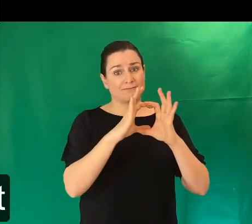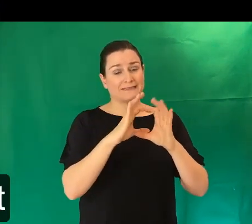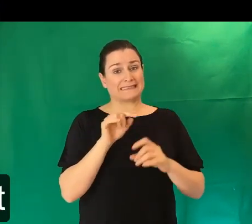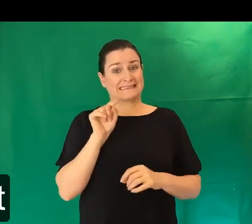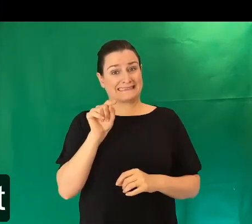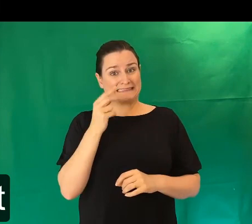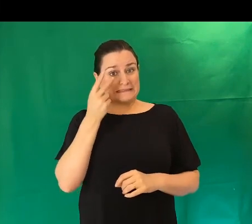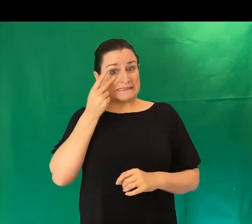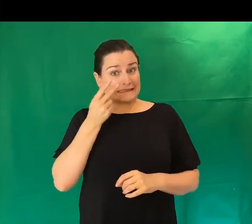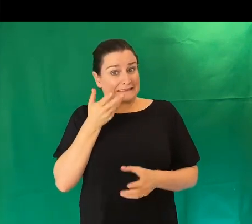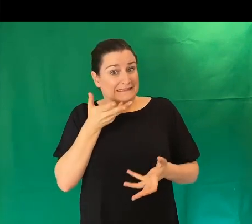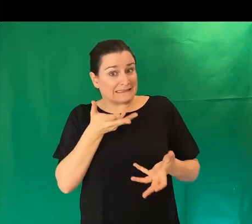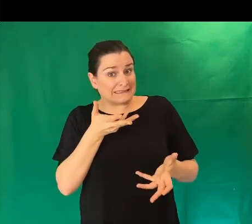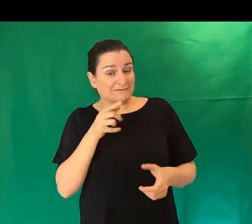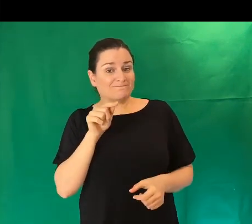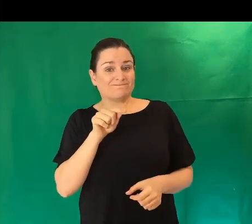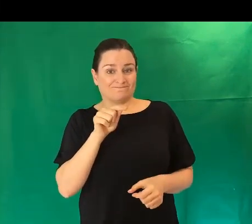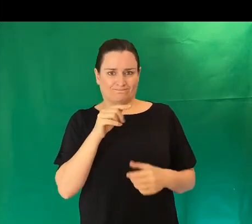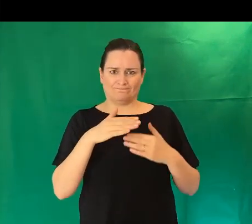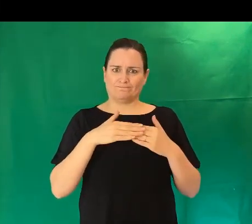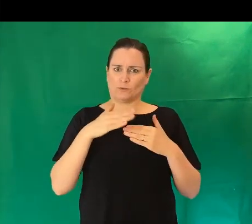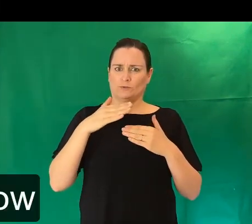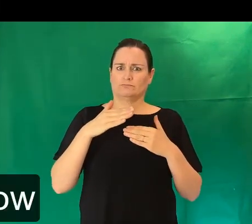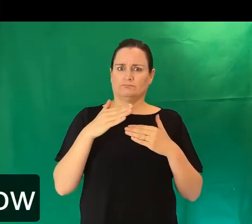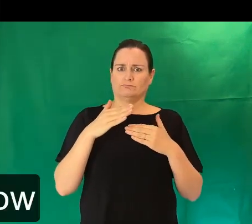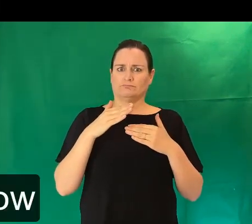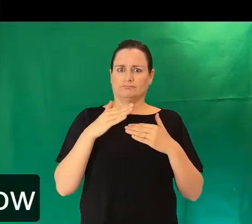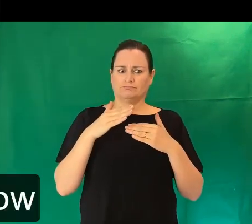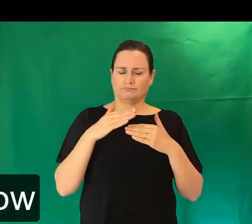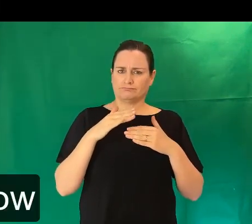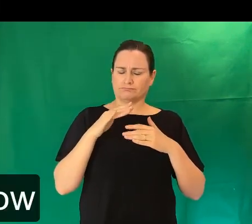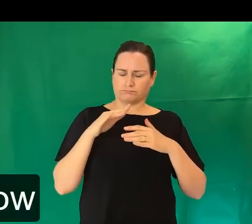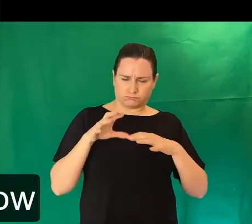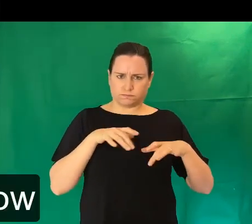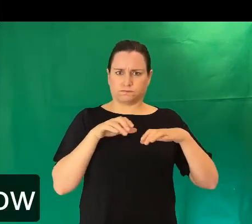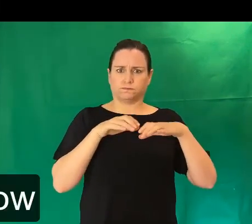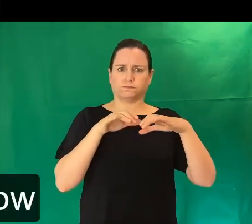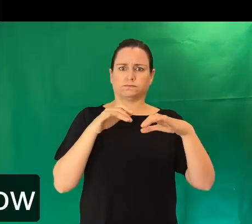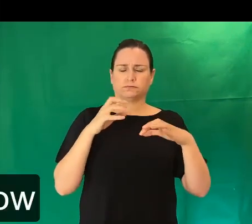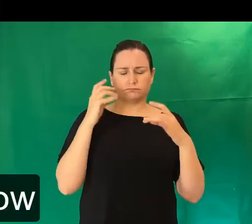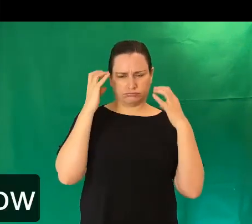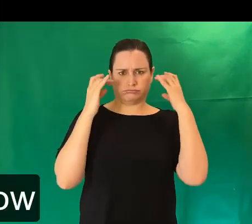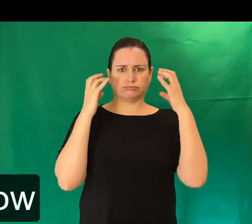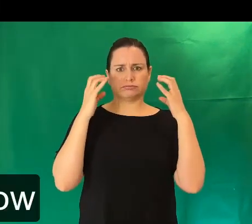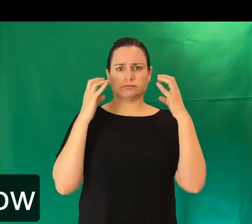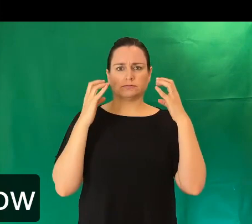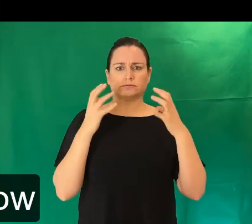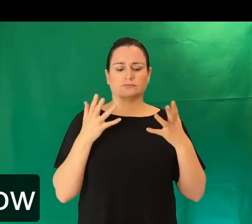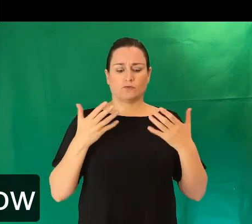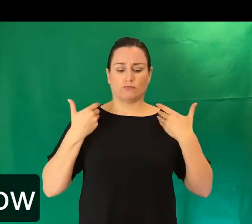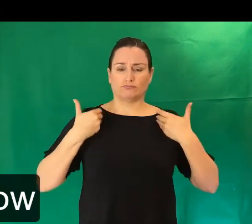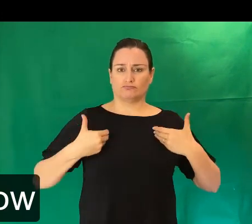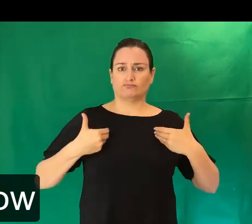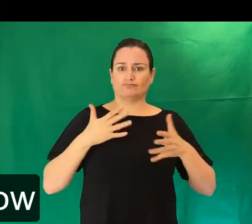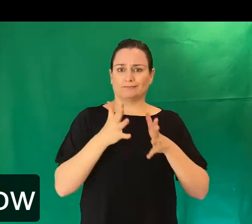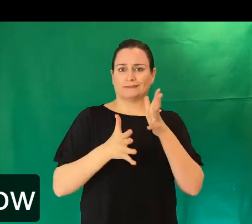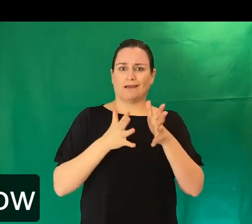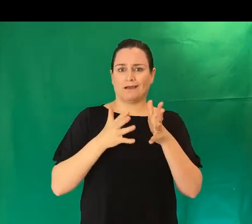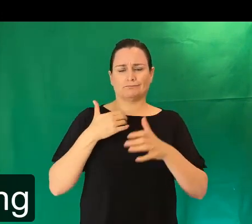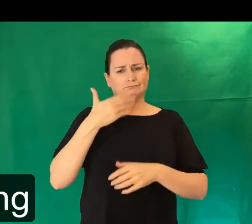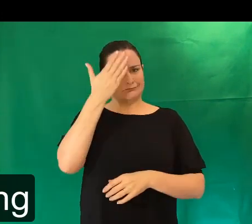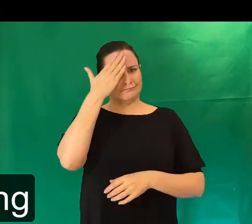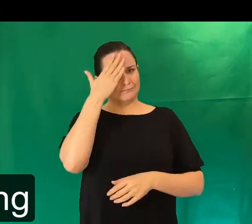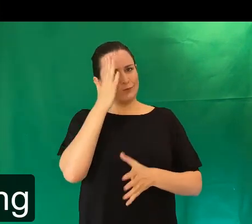indicating that there is actually quite a lot of posterior activation in signers who